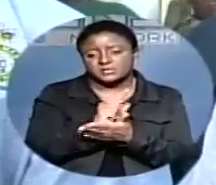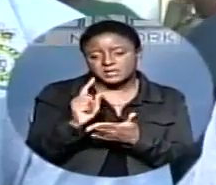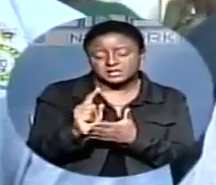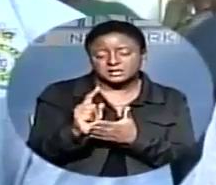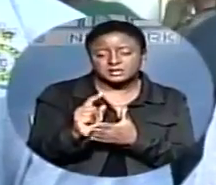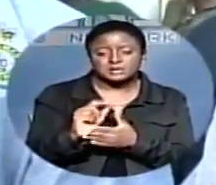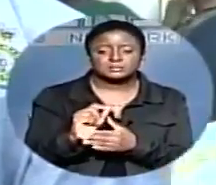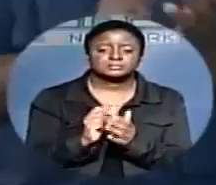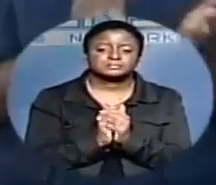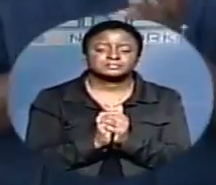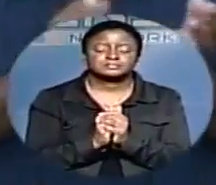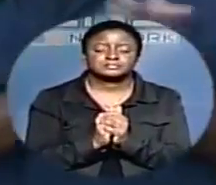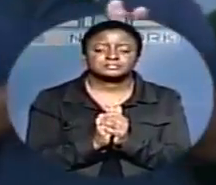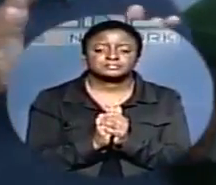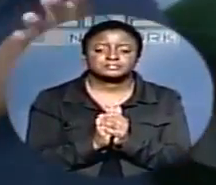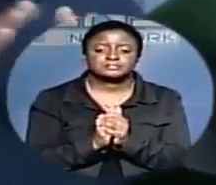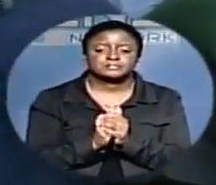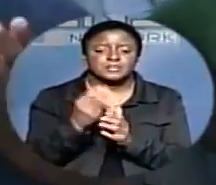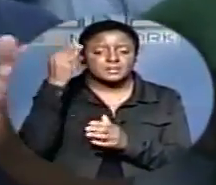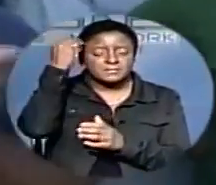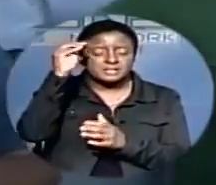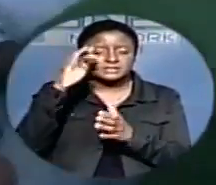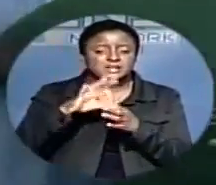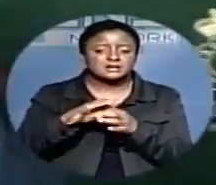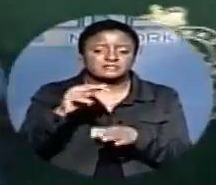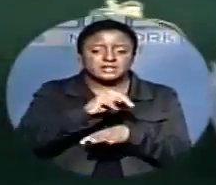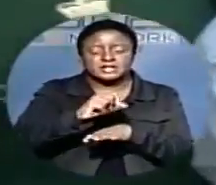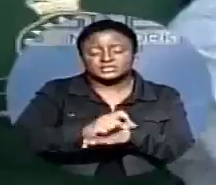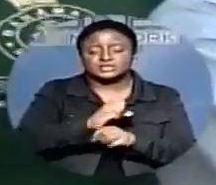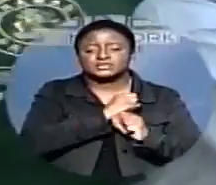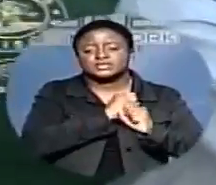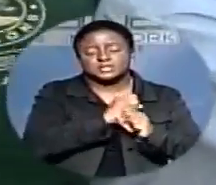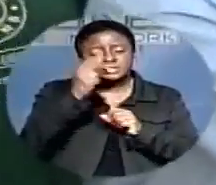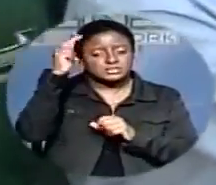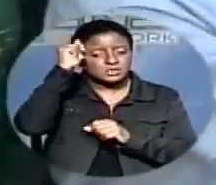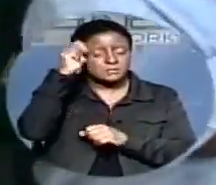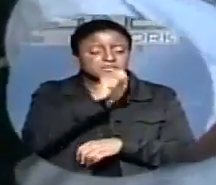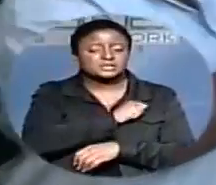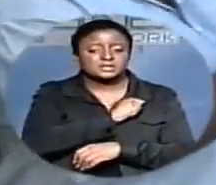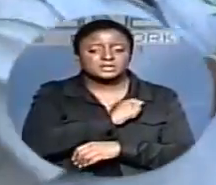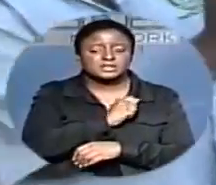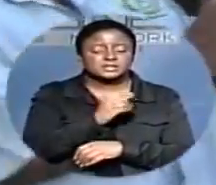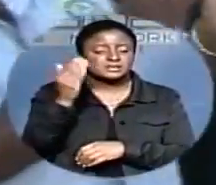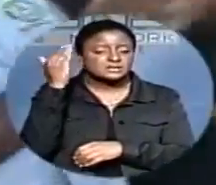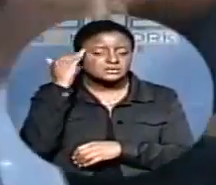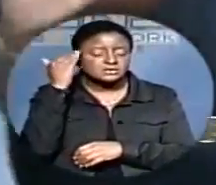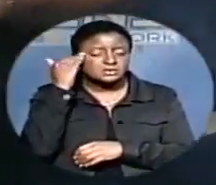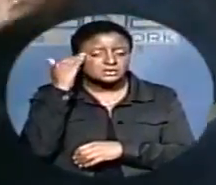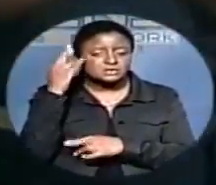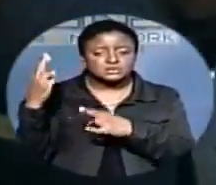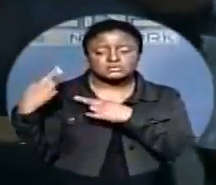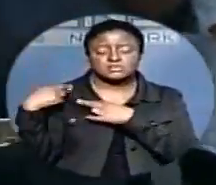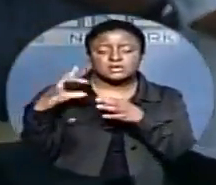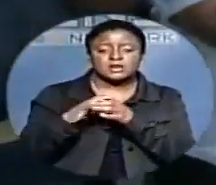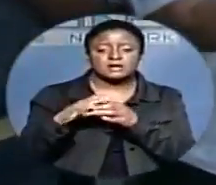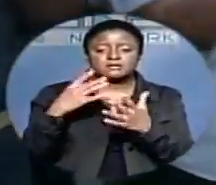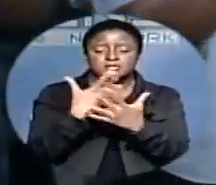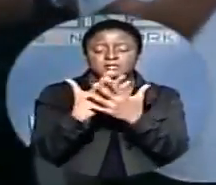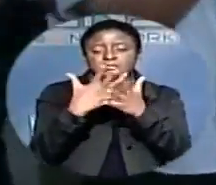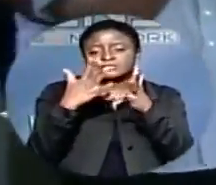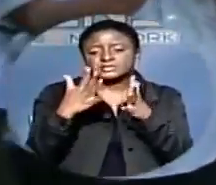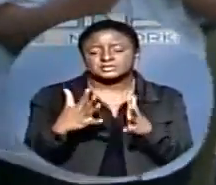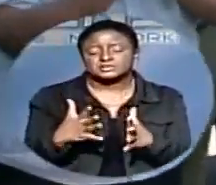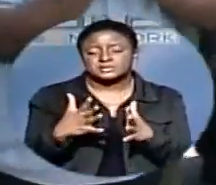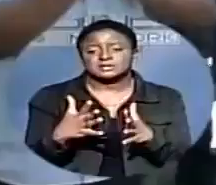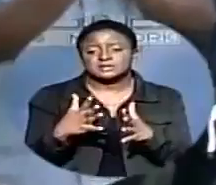wait. The Minister of National Security, Tommy Turnquist, acknowledged the role of prison officers as essential to the security of the